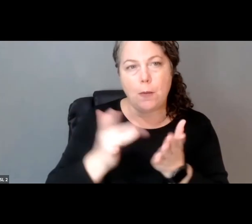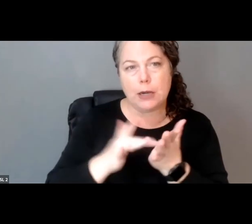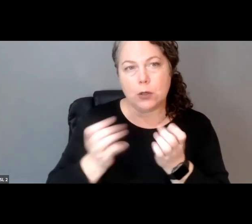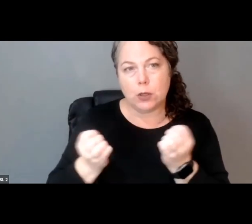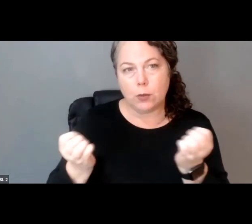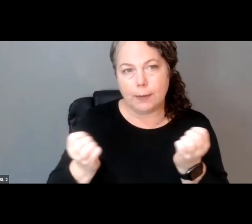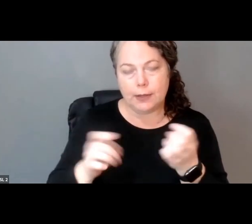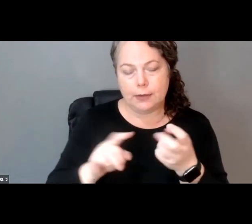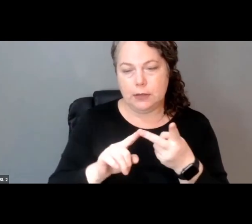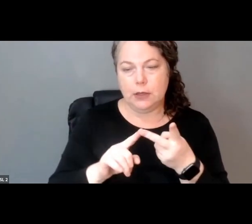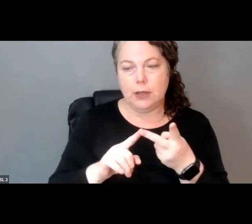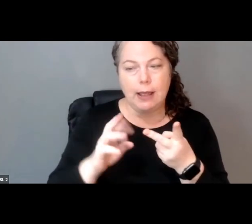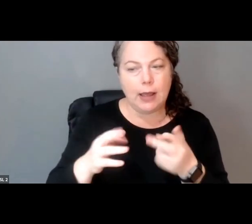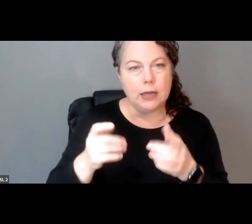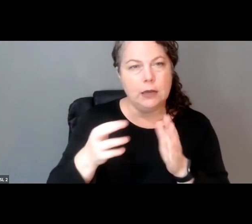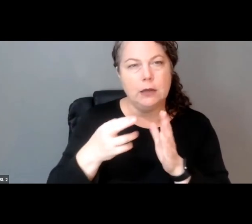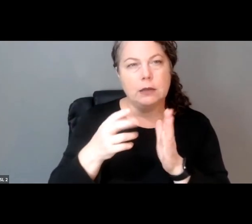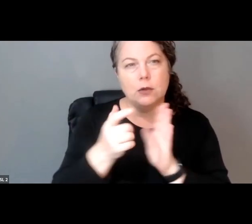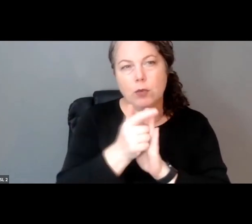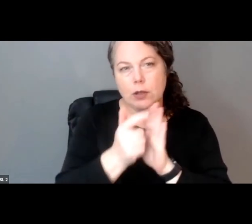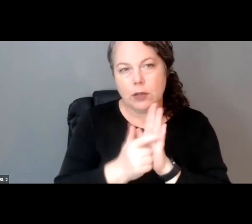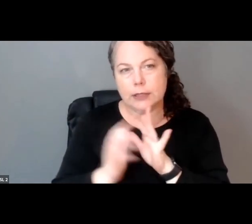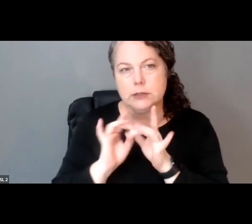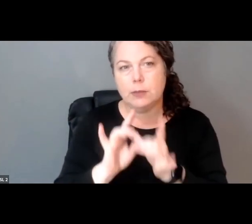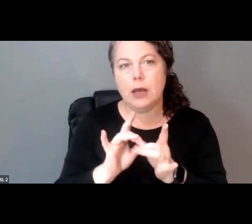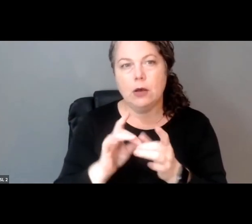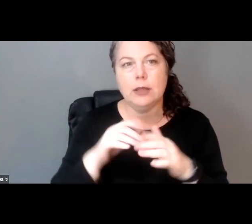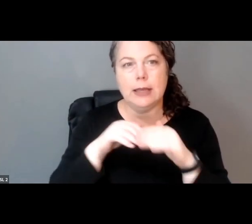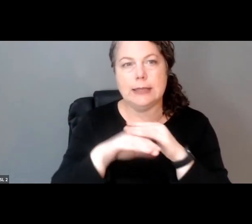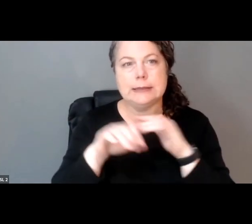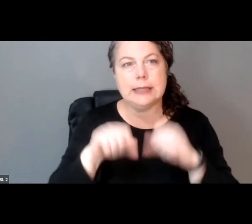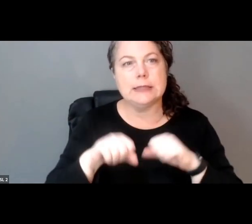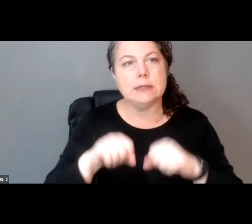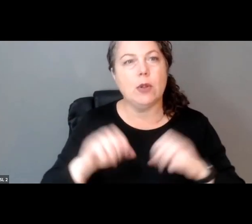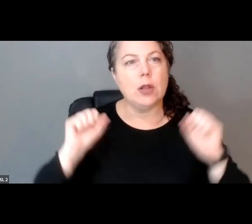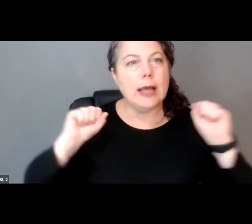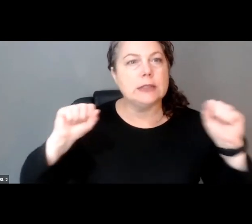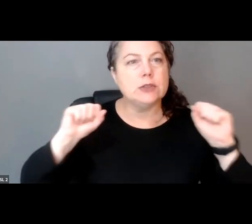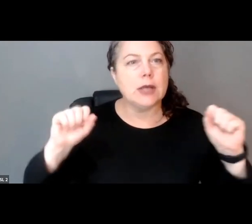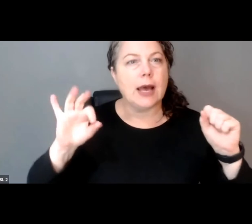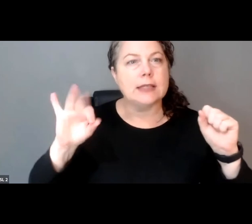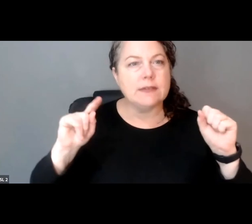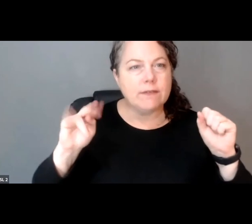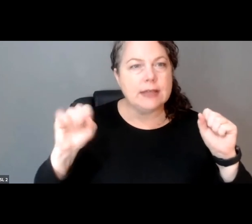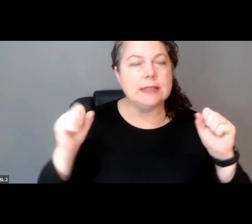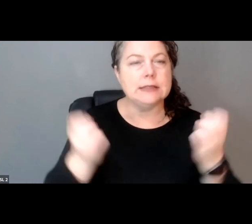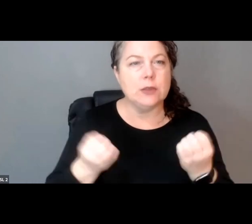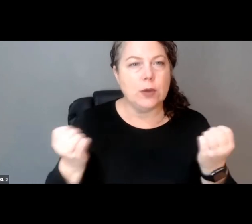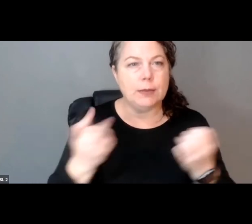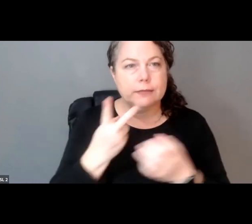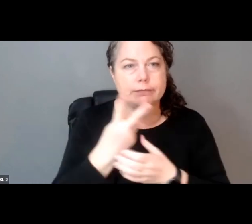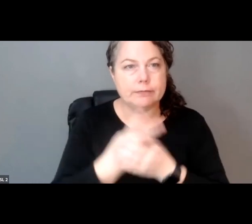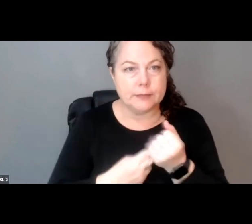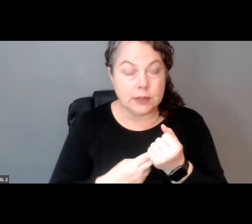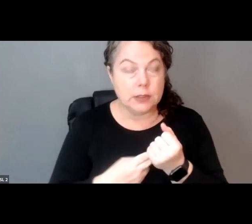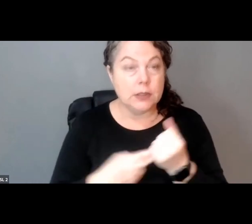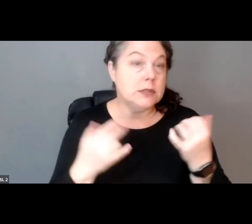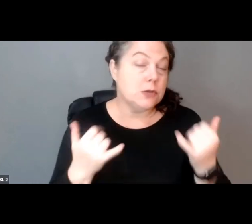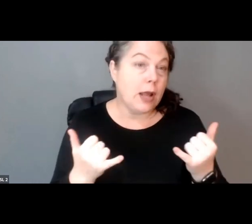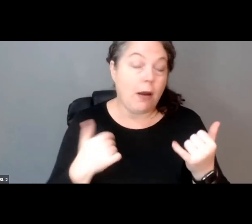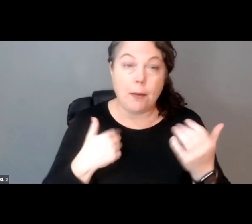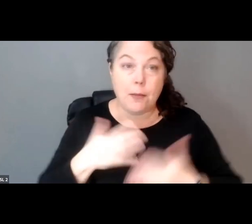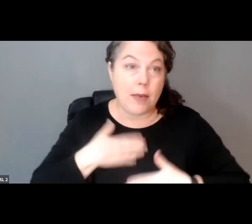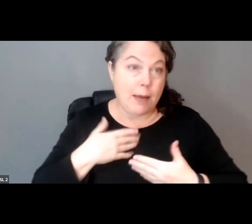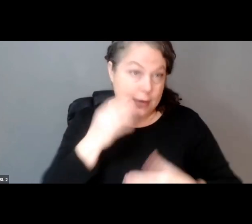regulations around accessible exercise and fitness equipment. So at this point, I'm glad to say that